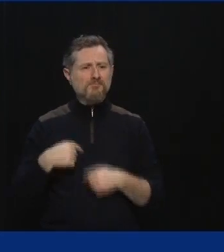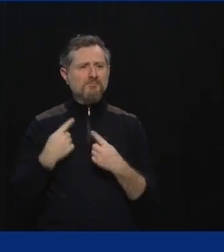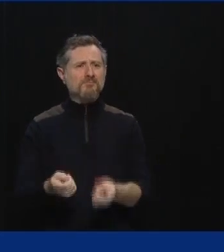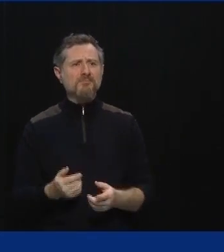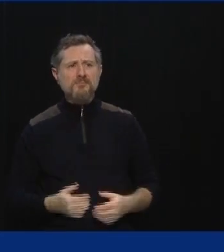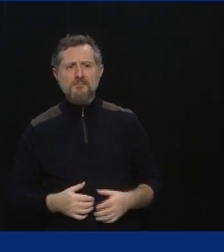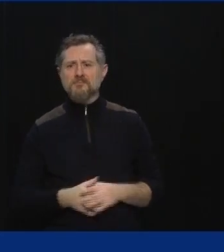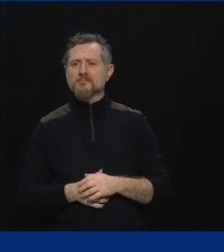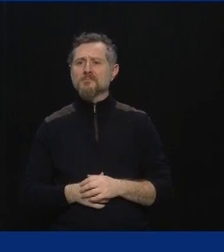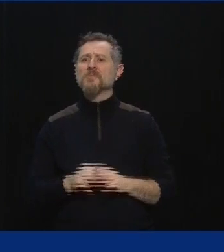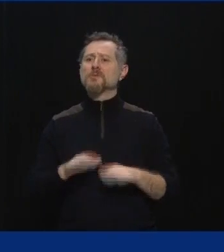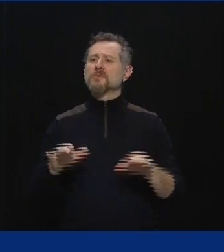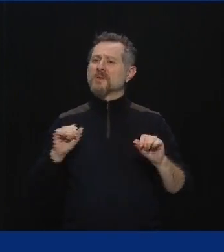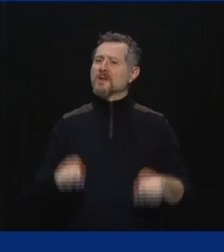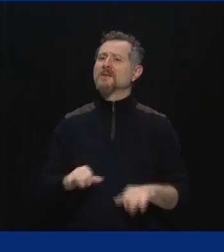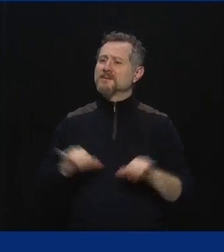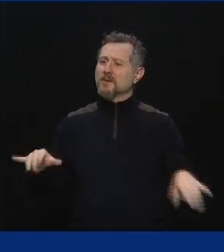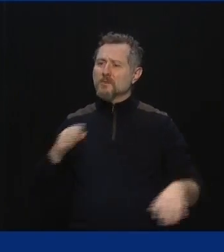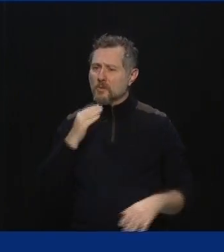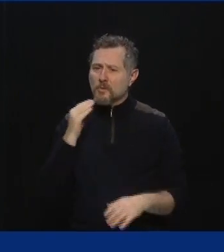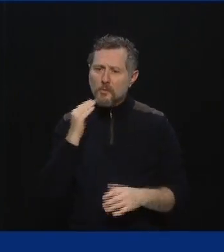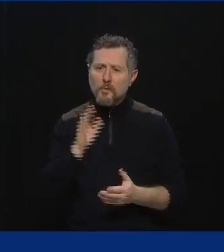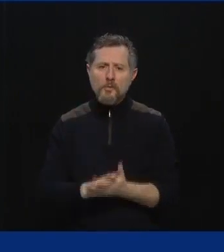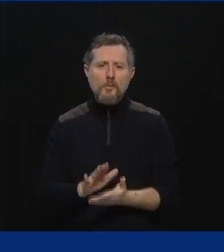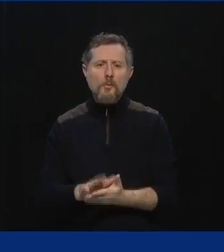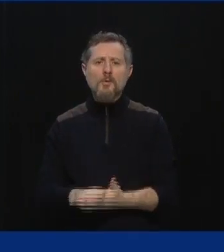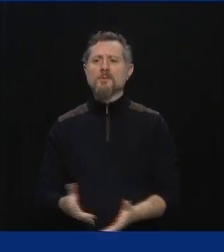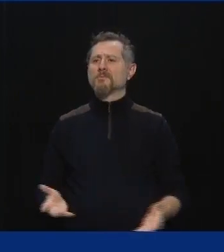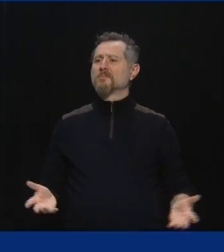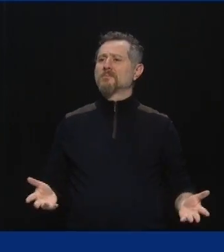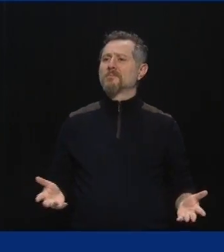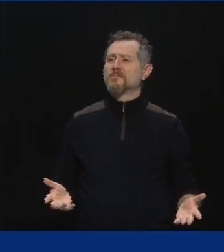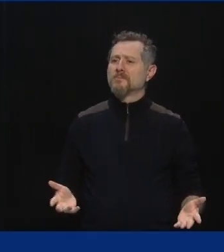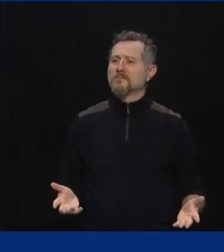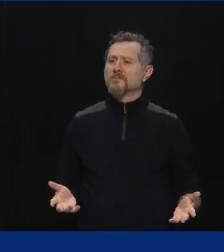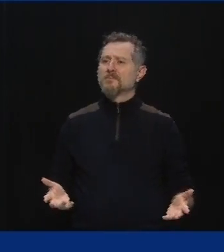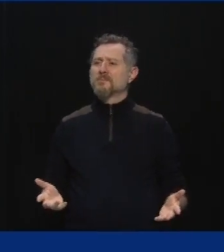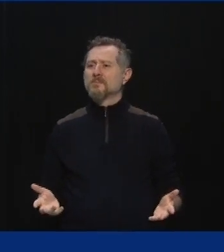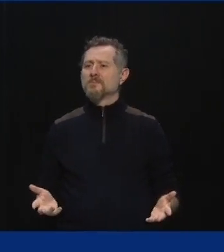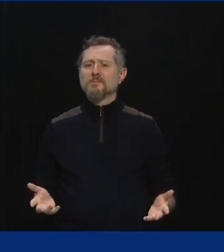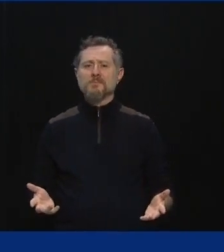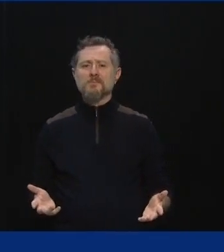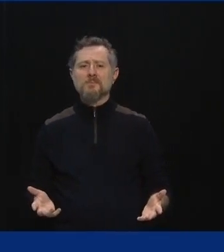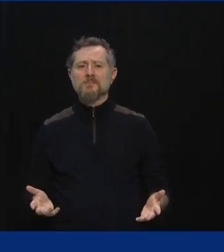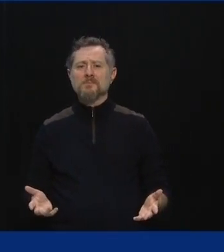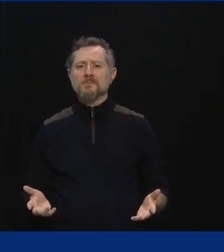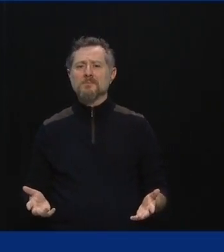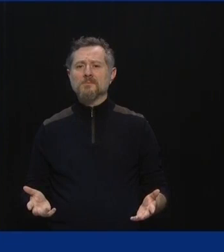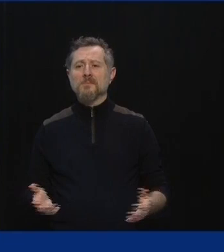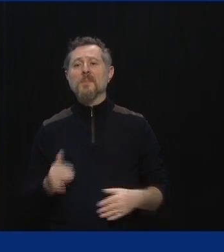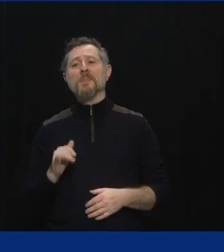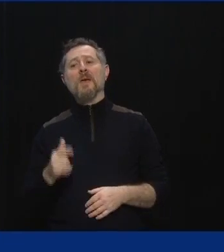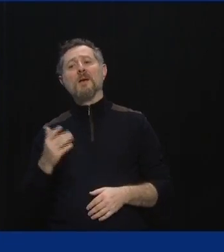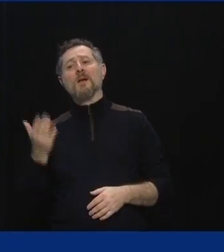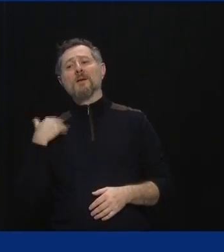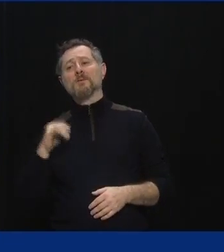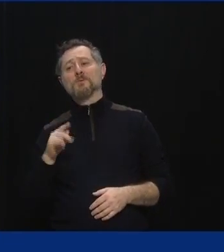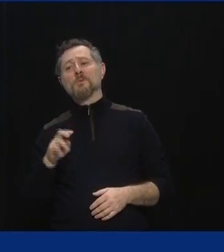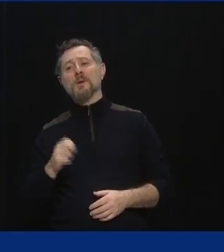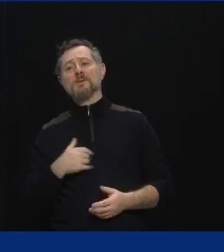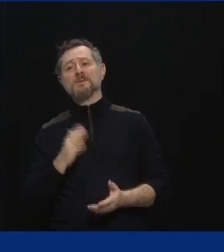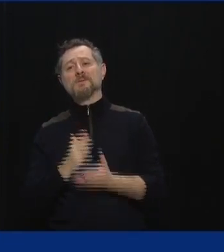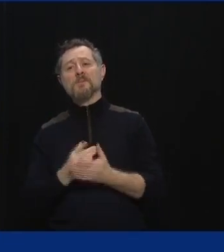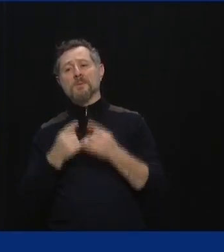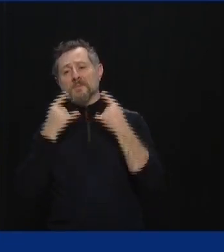allows children to stay in school, something important to me. And we cannot put this in the same framework as what we had last June when we stopped wearing masks.